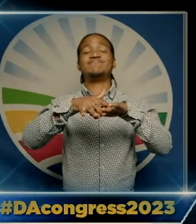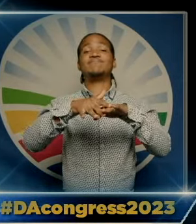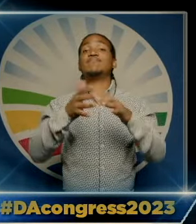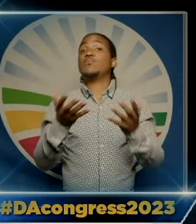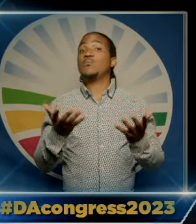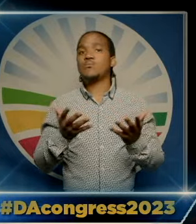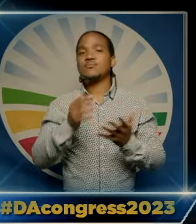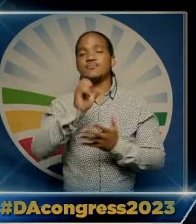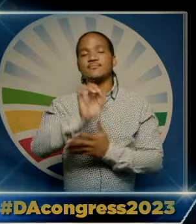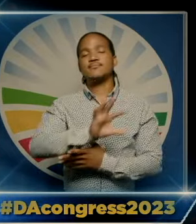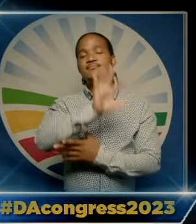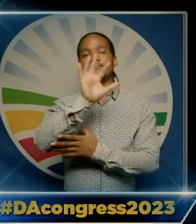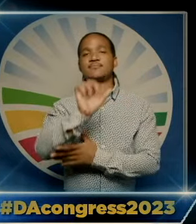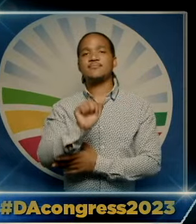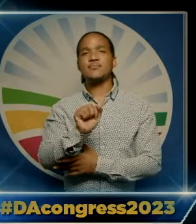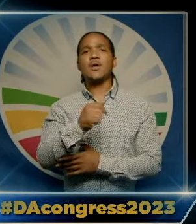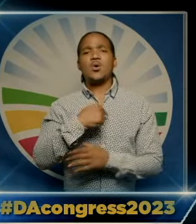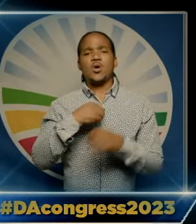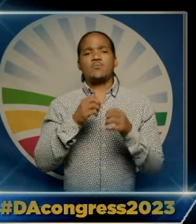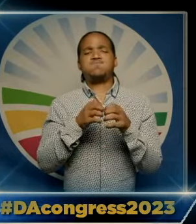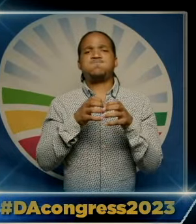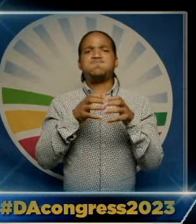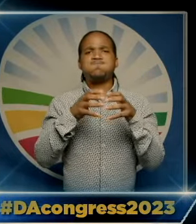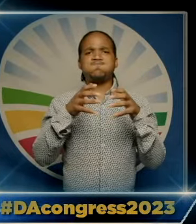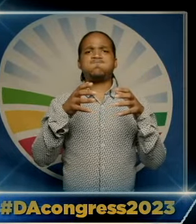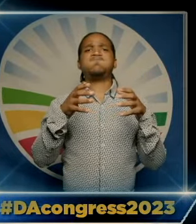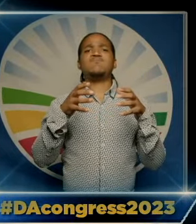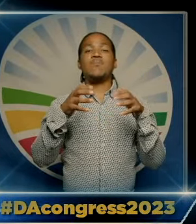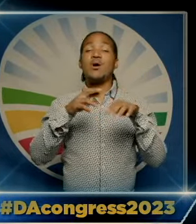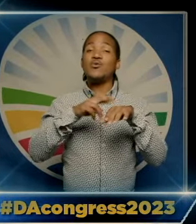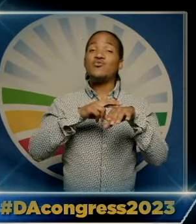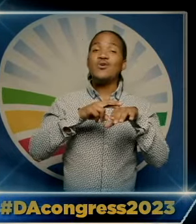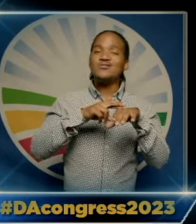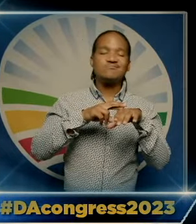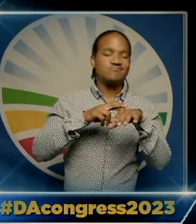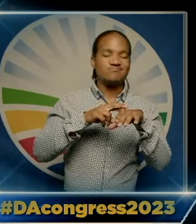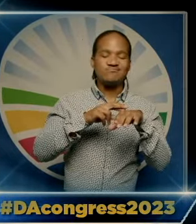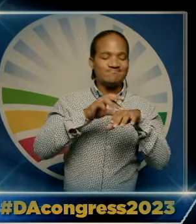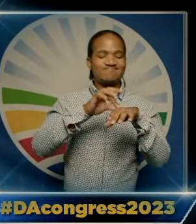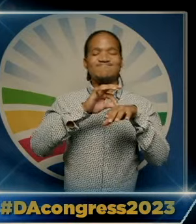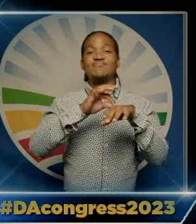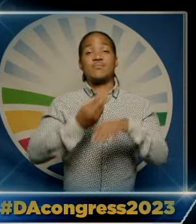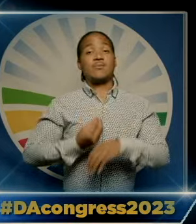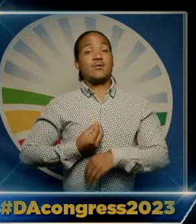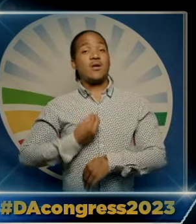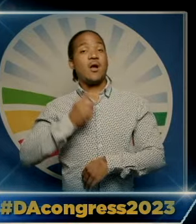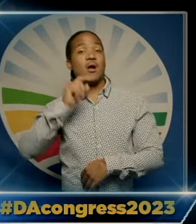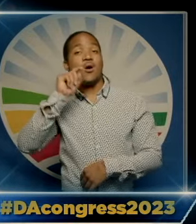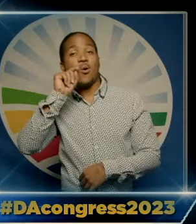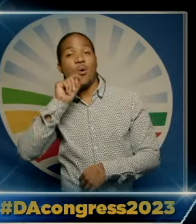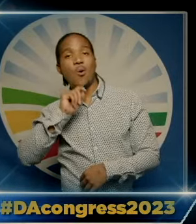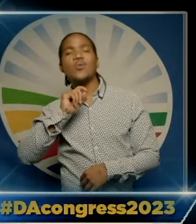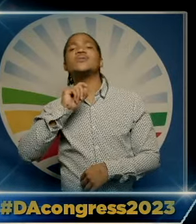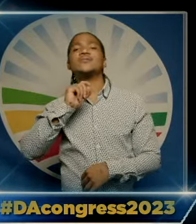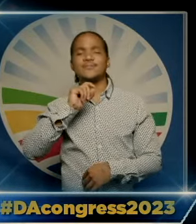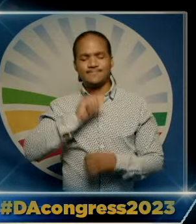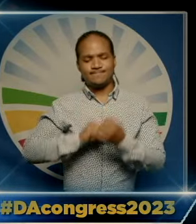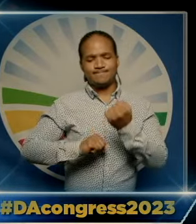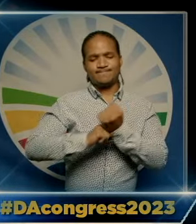We are all creeds, all cultures, all races. Young and old, we stand side by